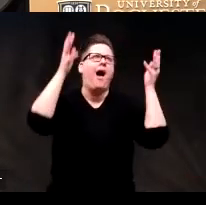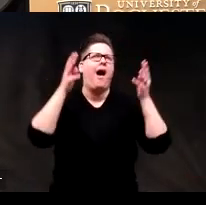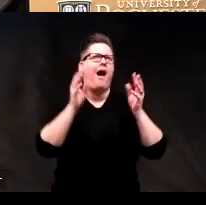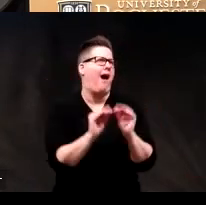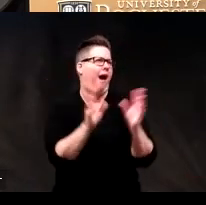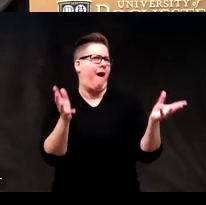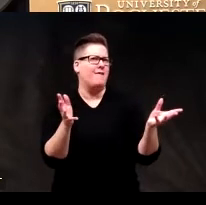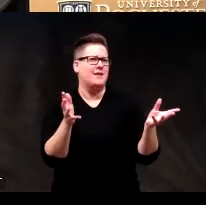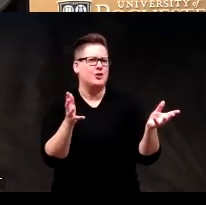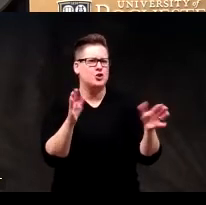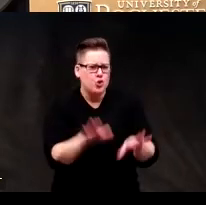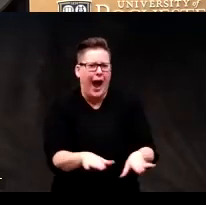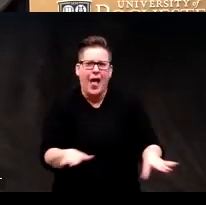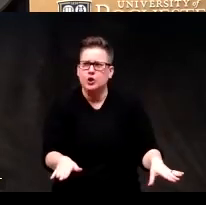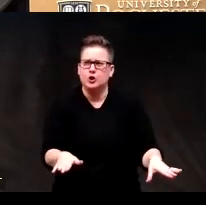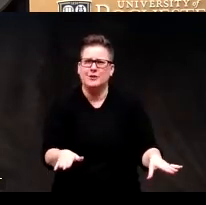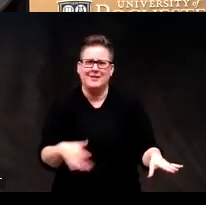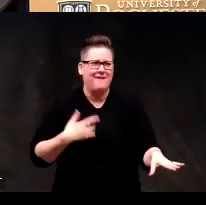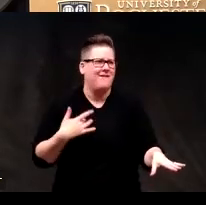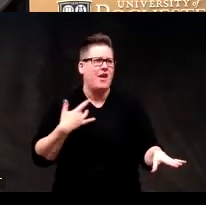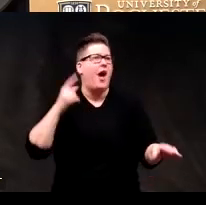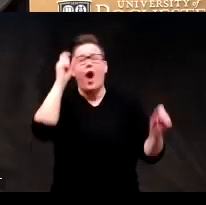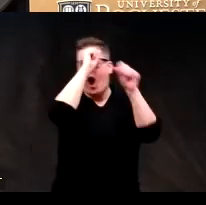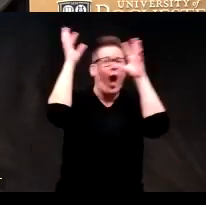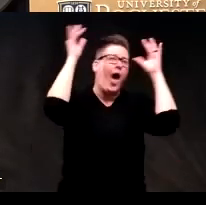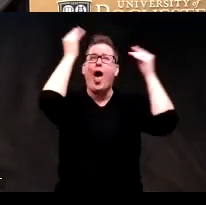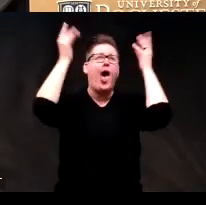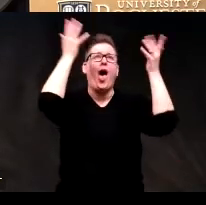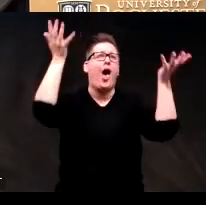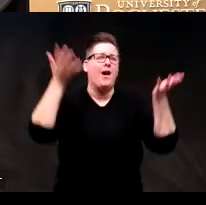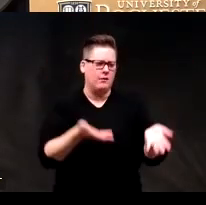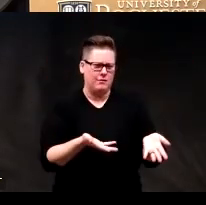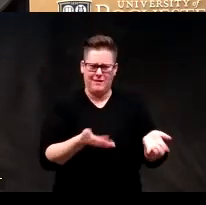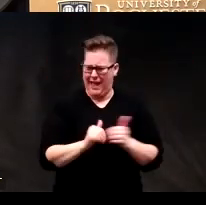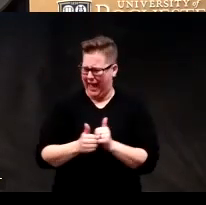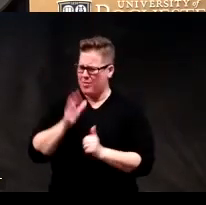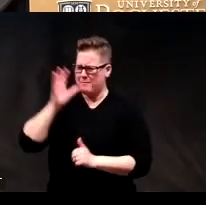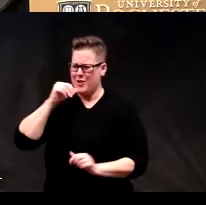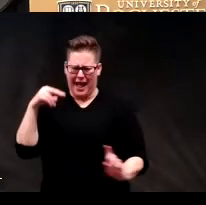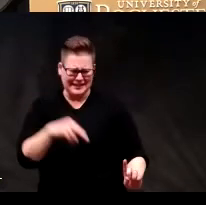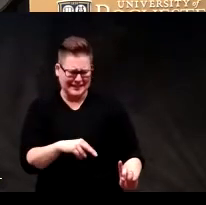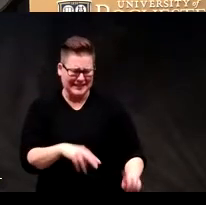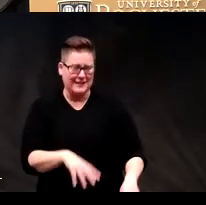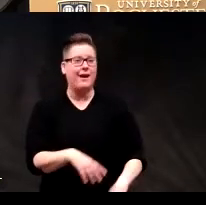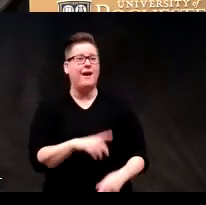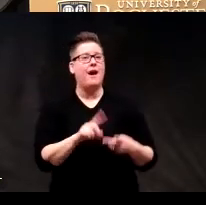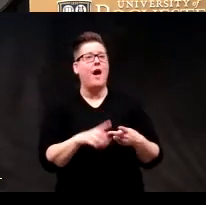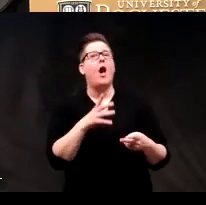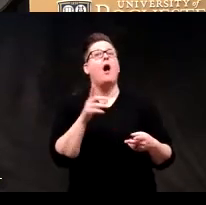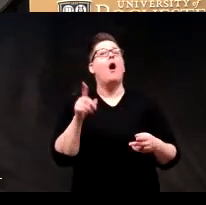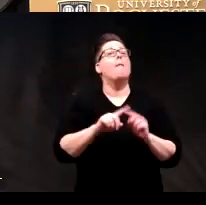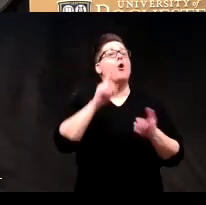of the definitions of childhood in a way. And because we recognize that a child has an inner